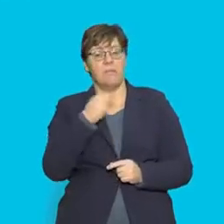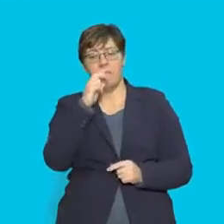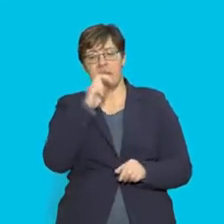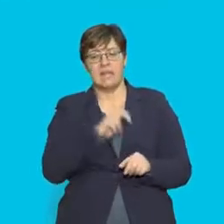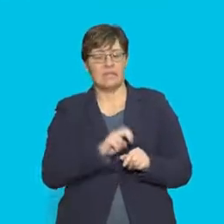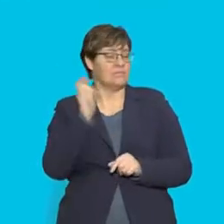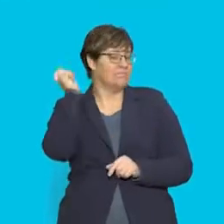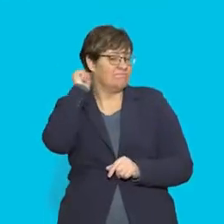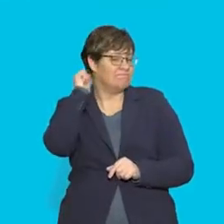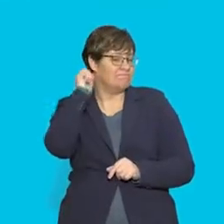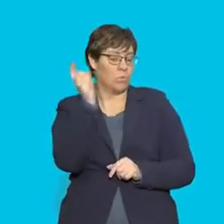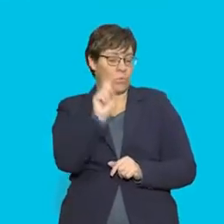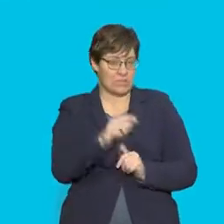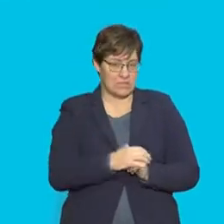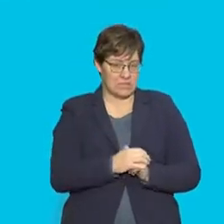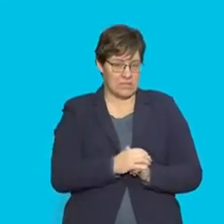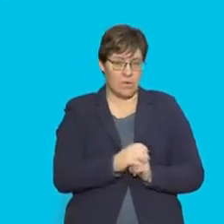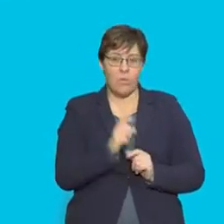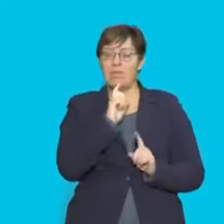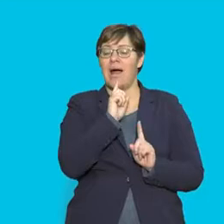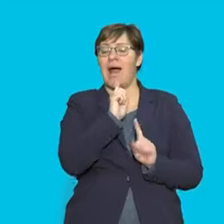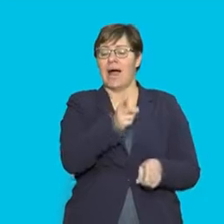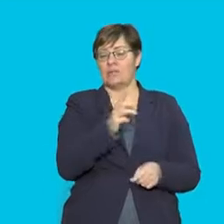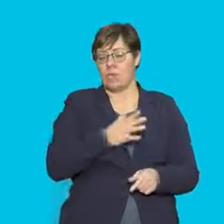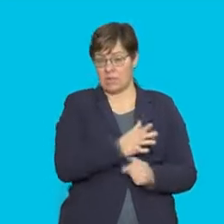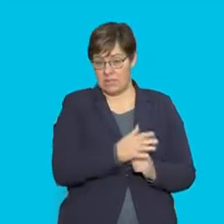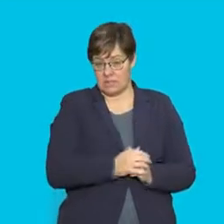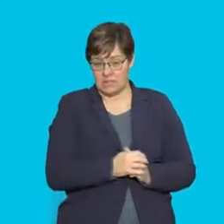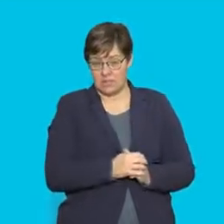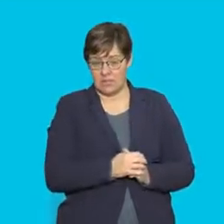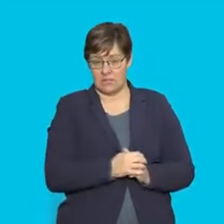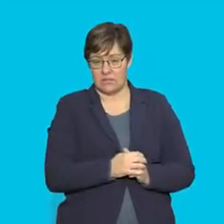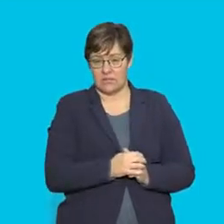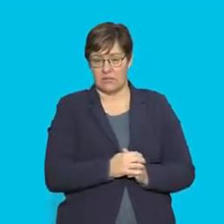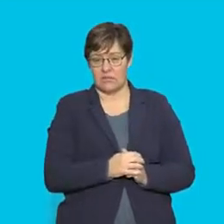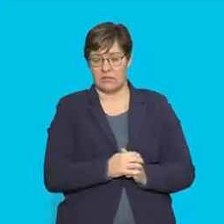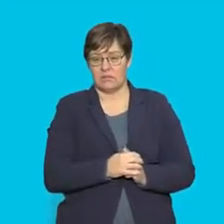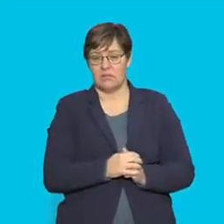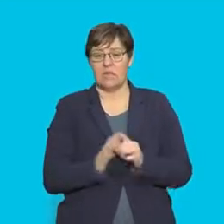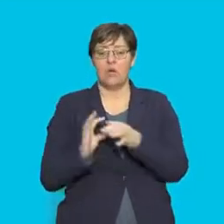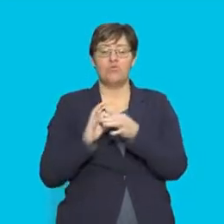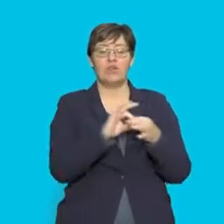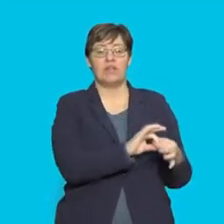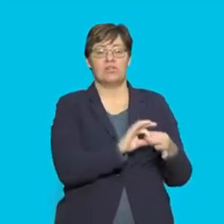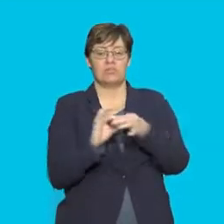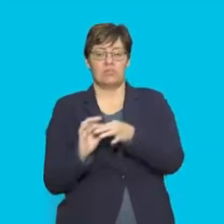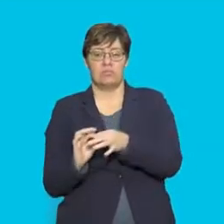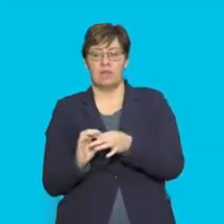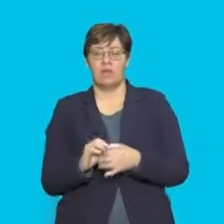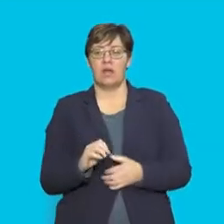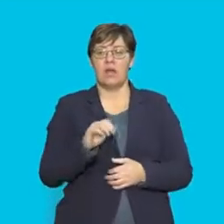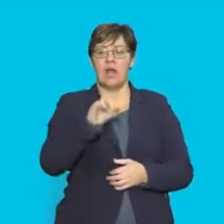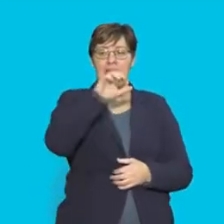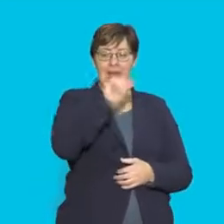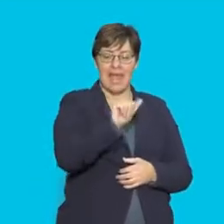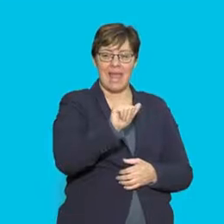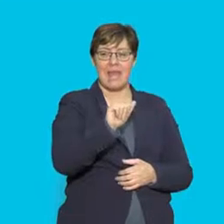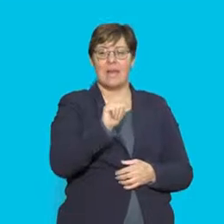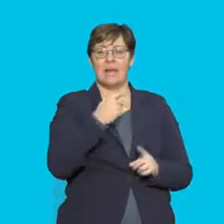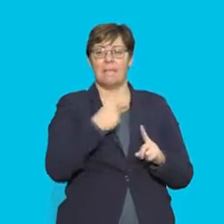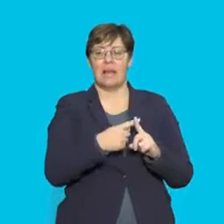be at the back of your head when you're trying to answer this question is, what is the relationship of A plus